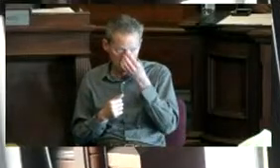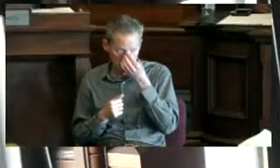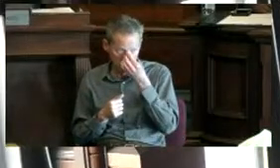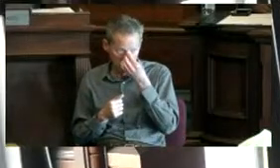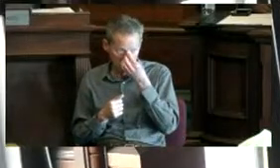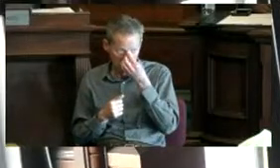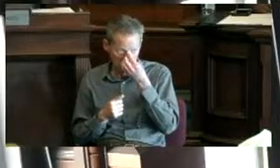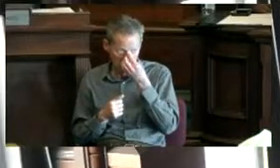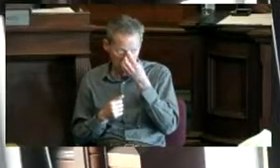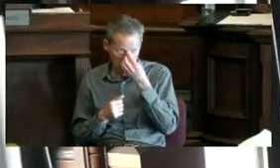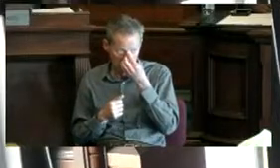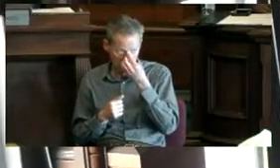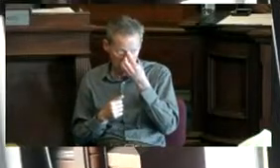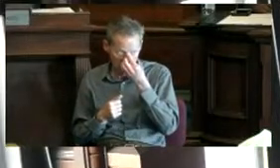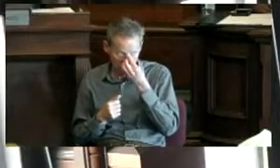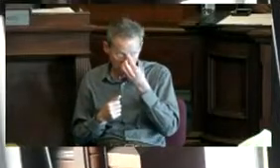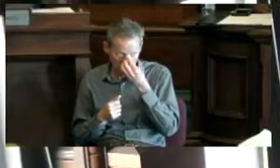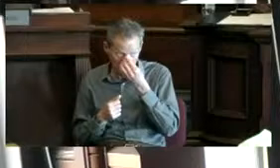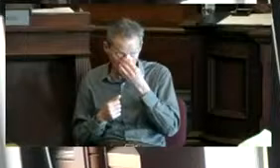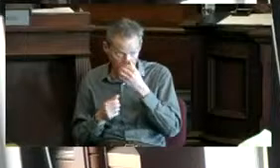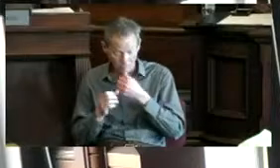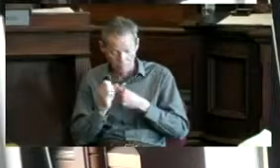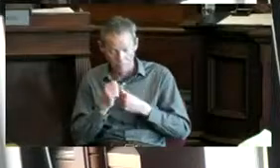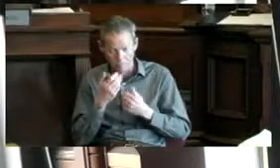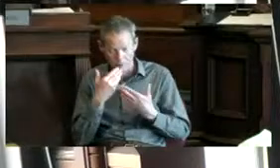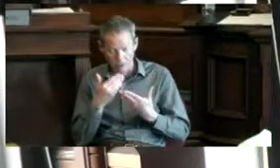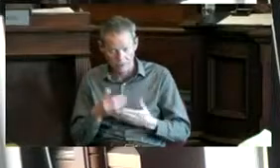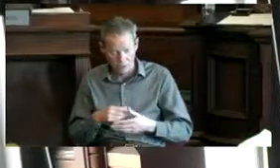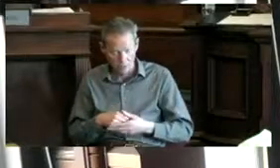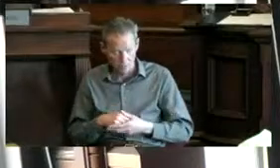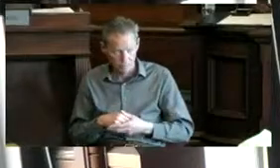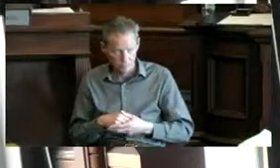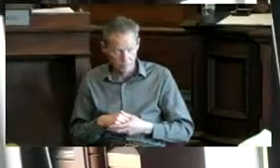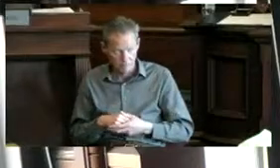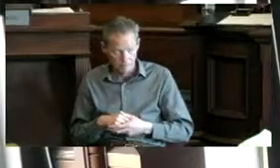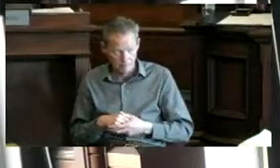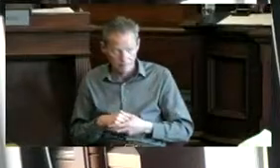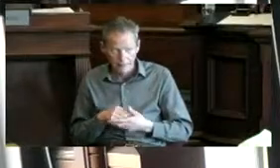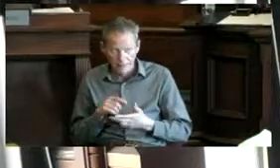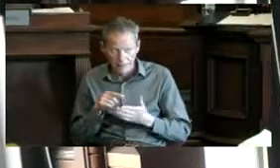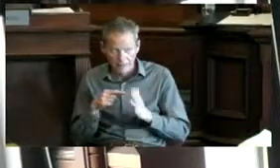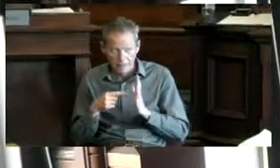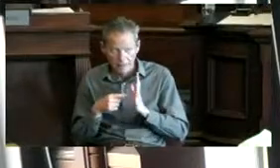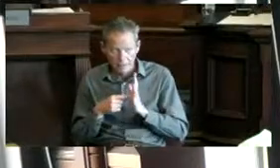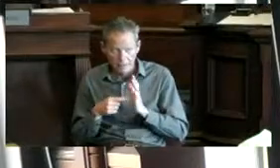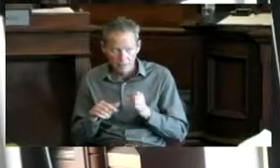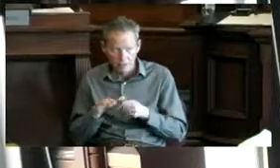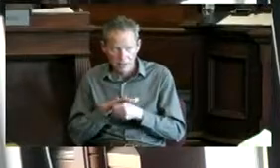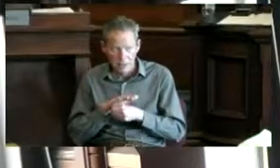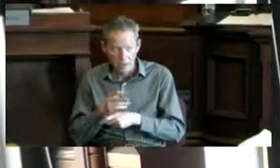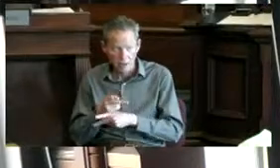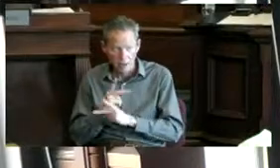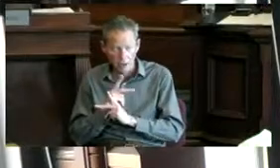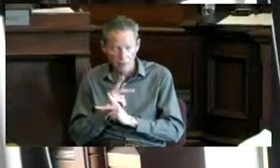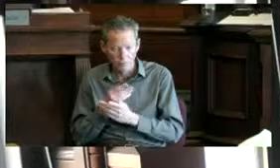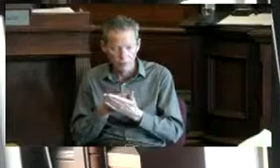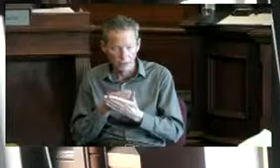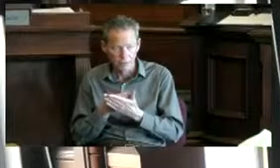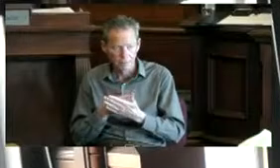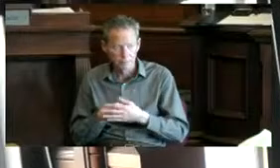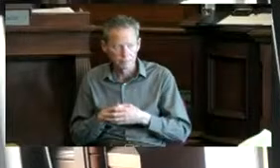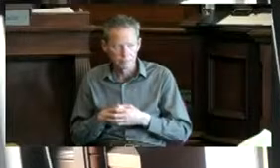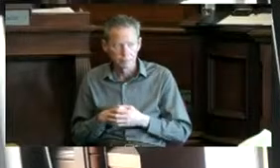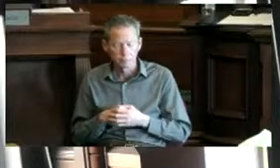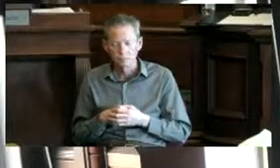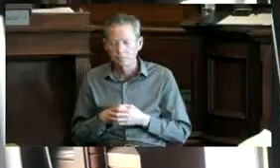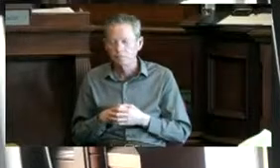Hey, loans? Yes, thank you, council member, for the question. This is entirely loan funding.